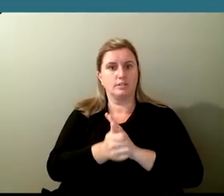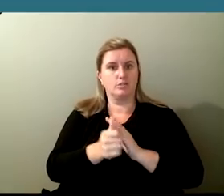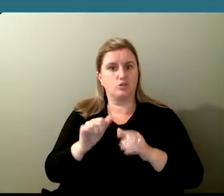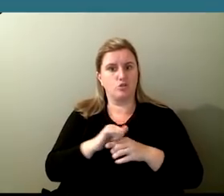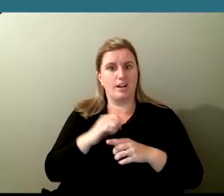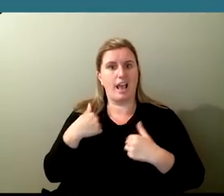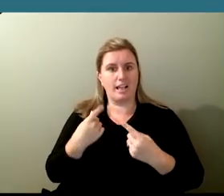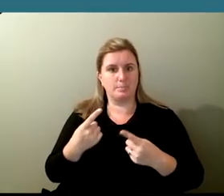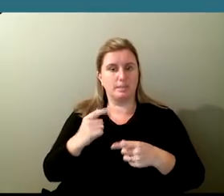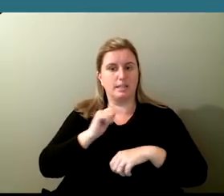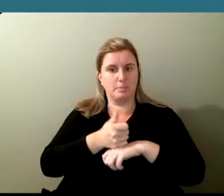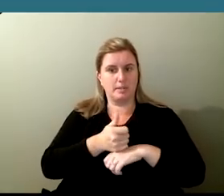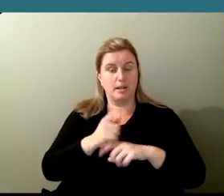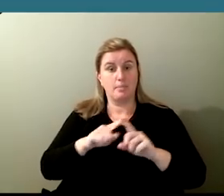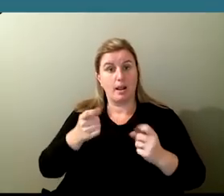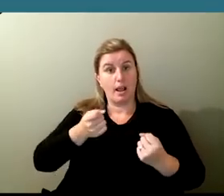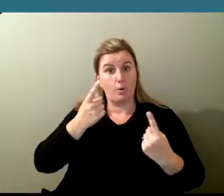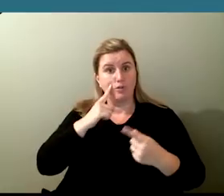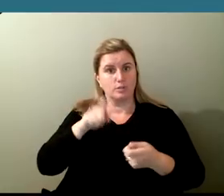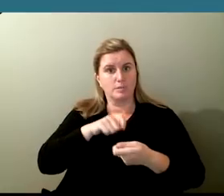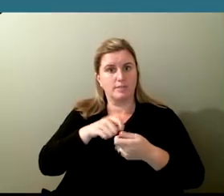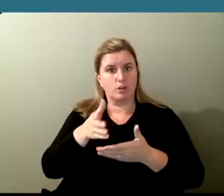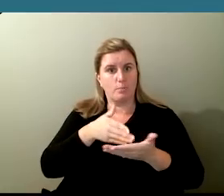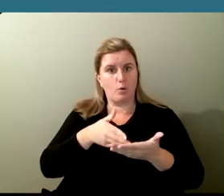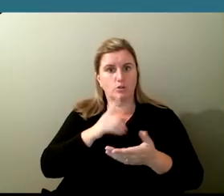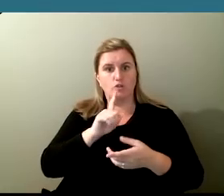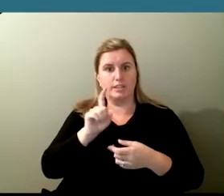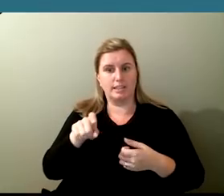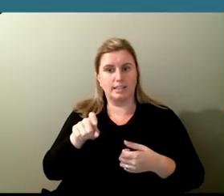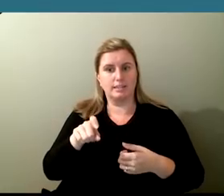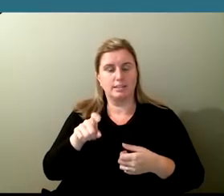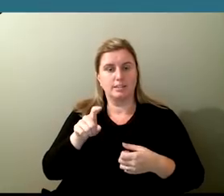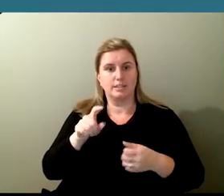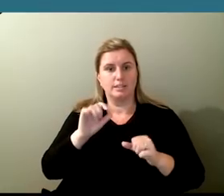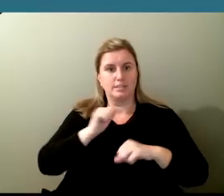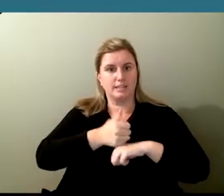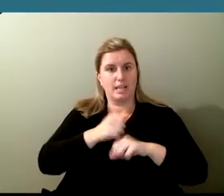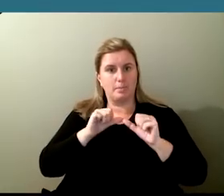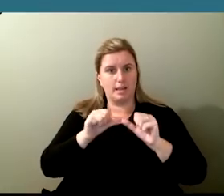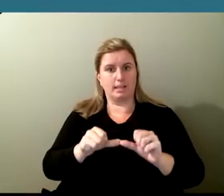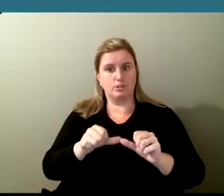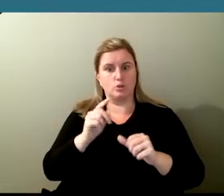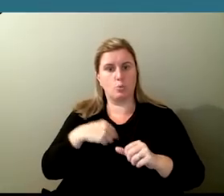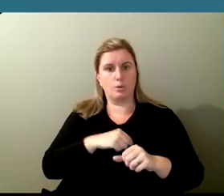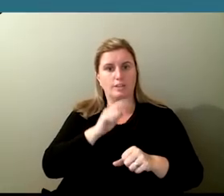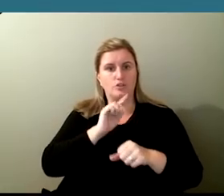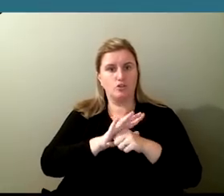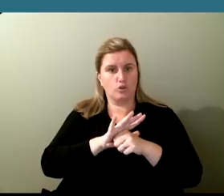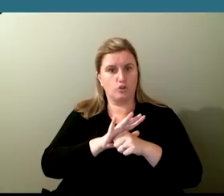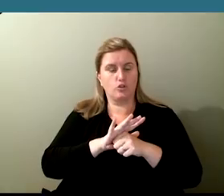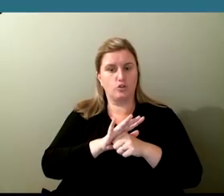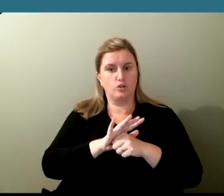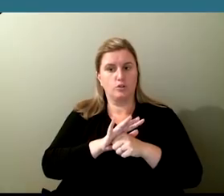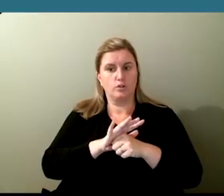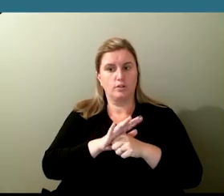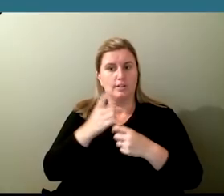been implemented. However, there are some specific components that really need to stay in place so we assure